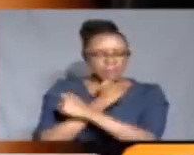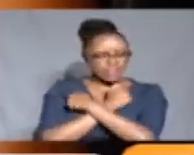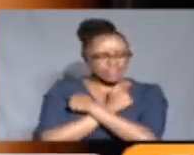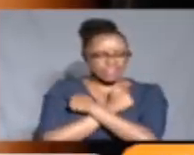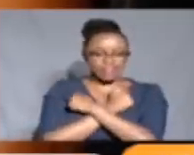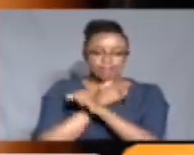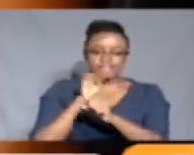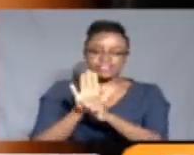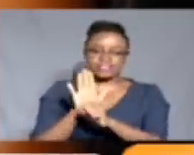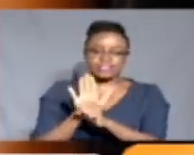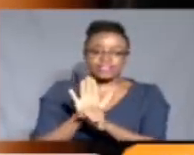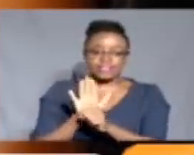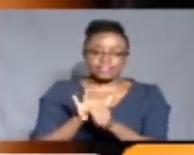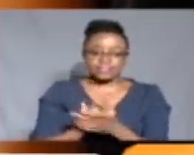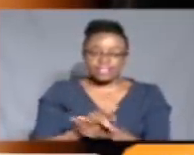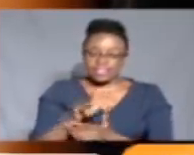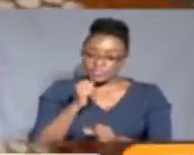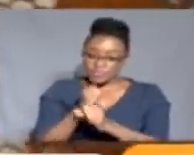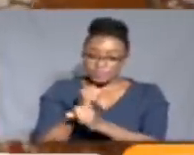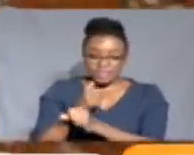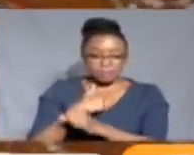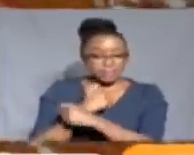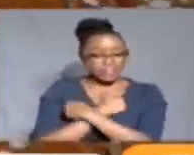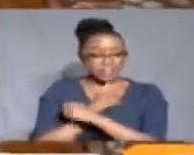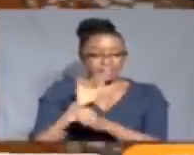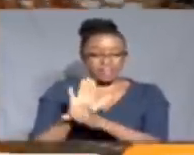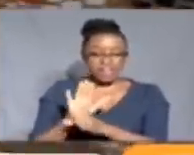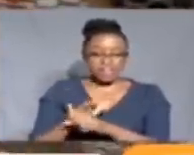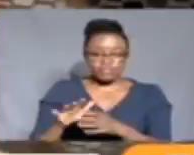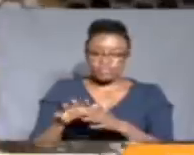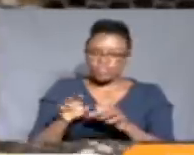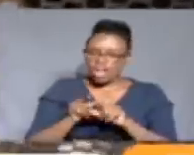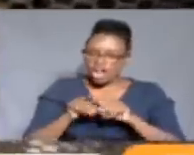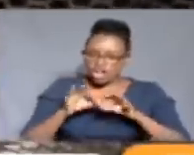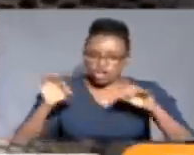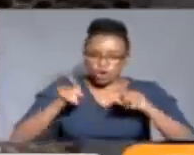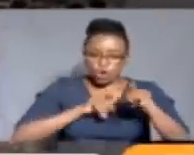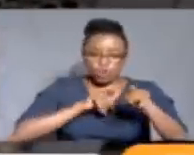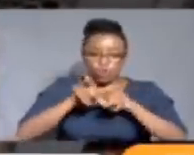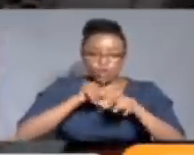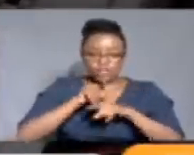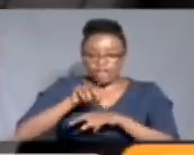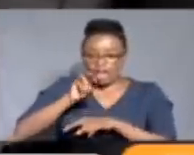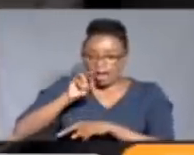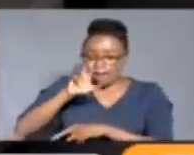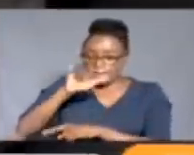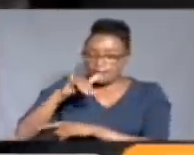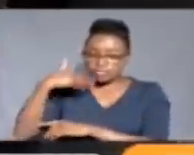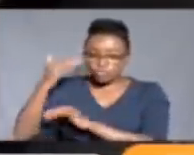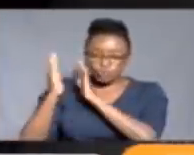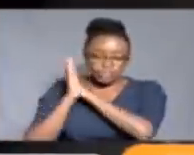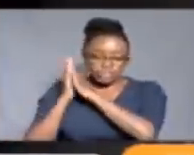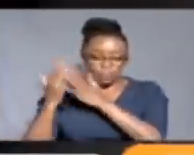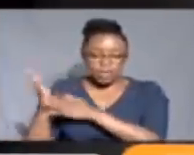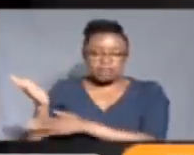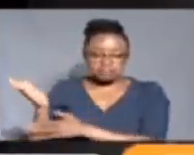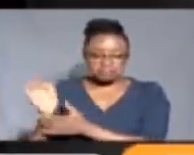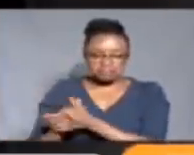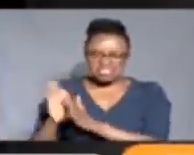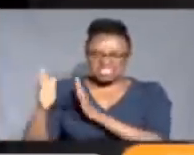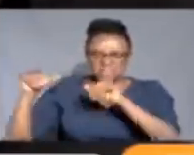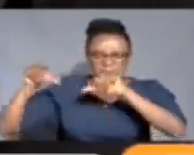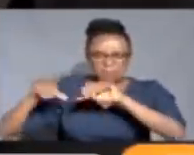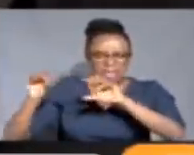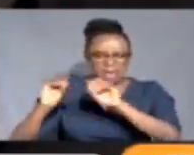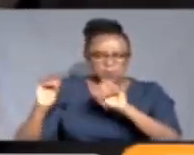sana. Hii kazi naipenda. On her long journeys, this is where Mercy lays her head. Security si mbaya